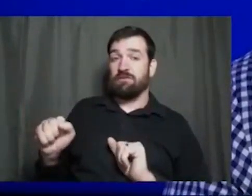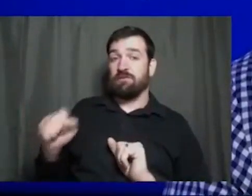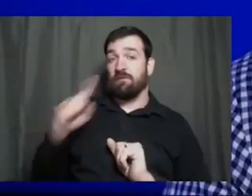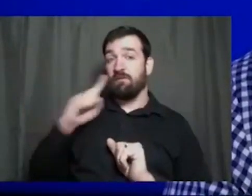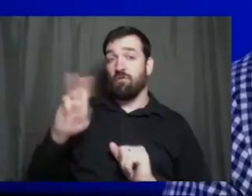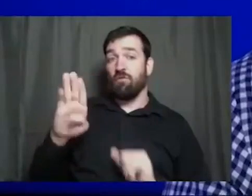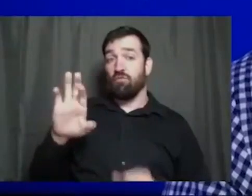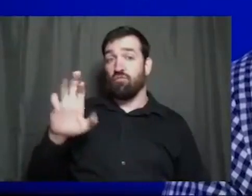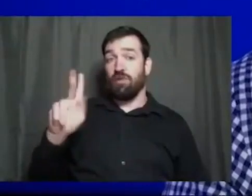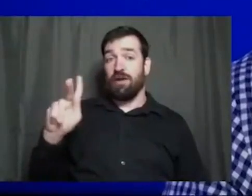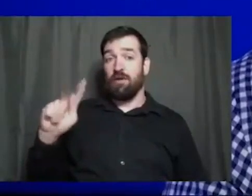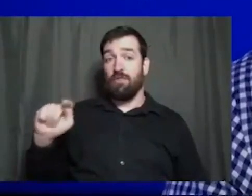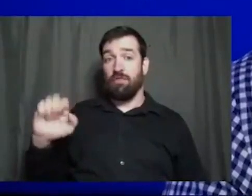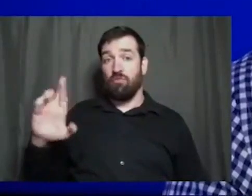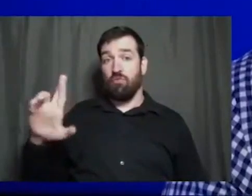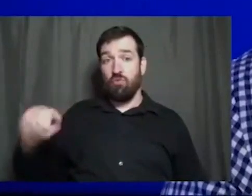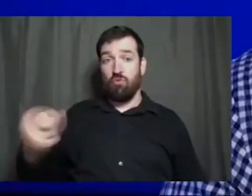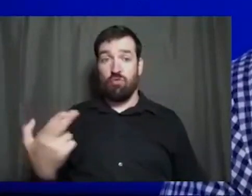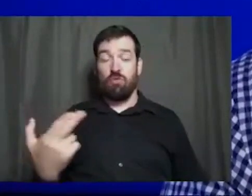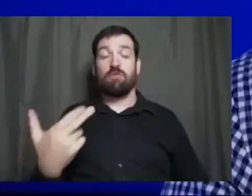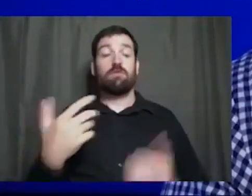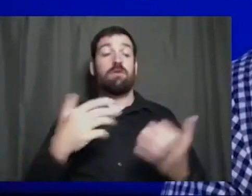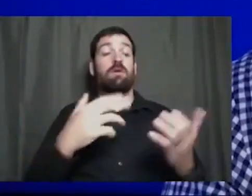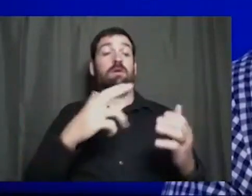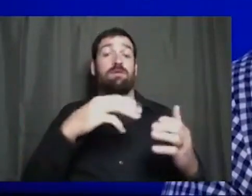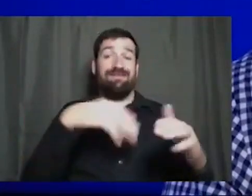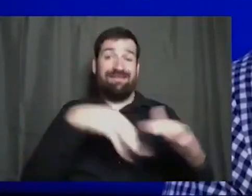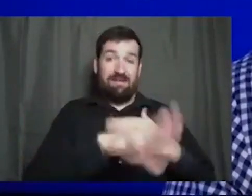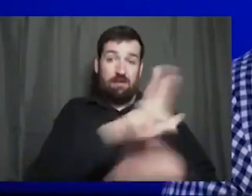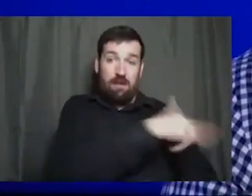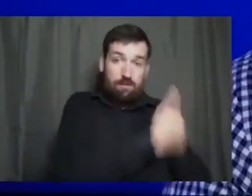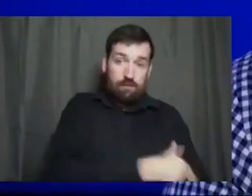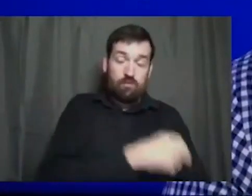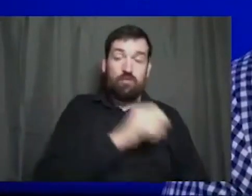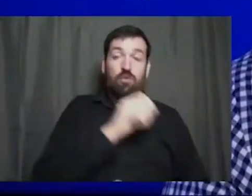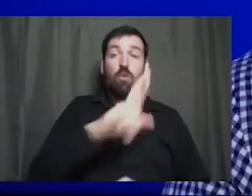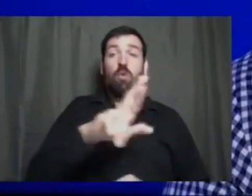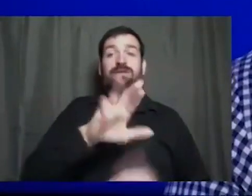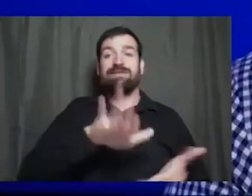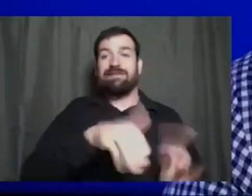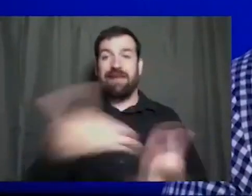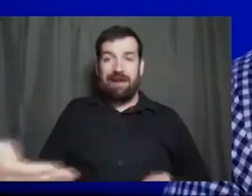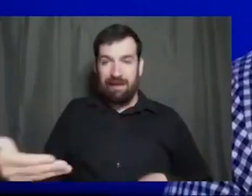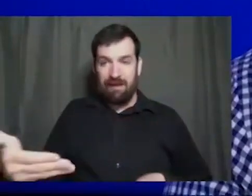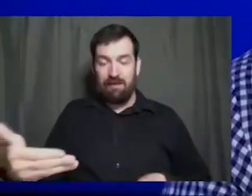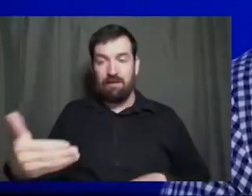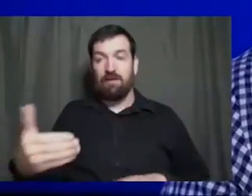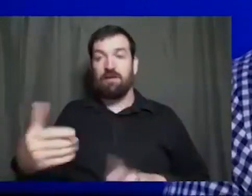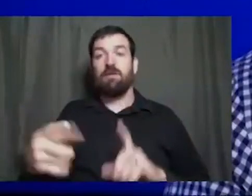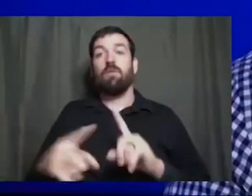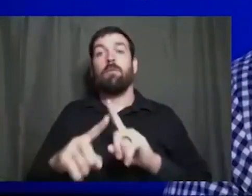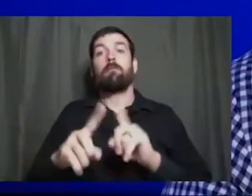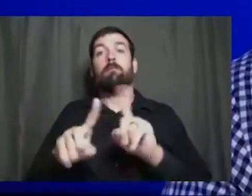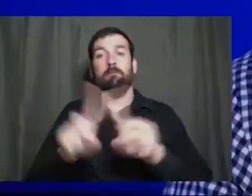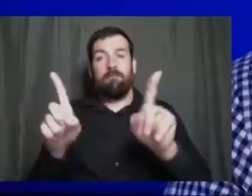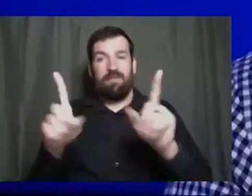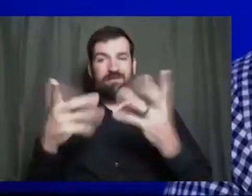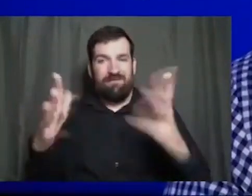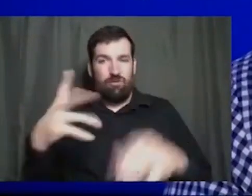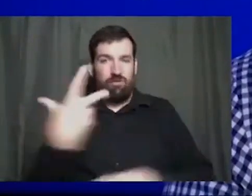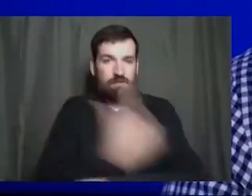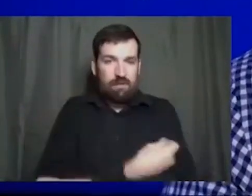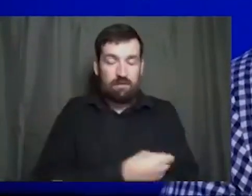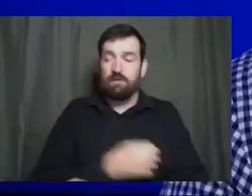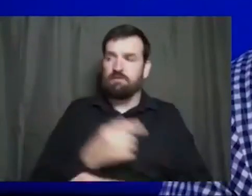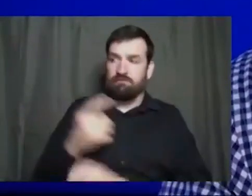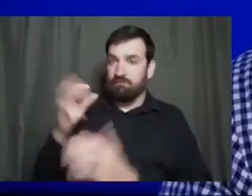are hospitalized or die from COVID who have been vaccinated. So no longer, at the beginning, they were counting all the patients